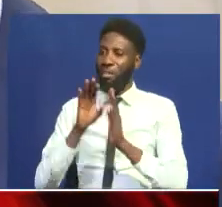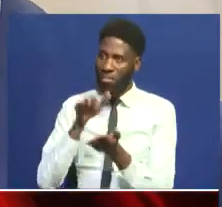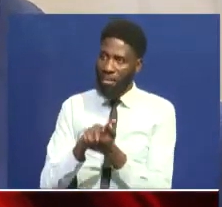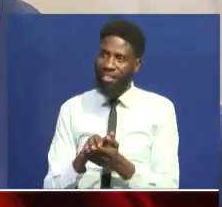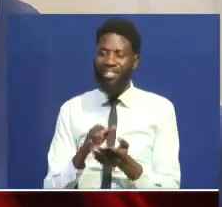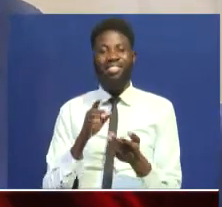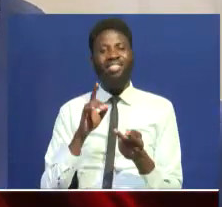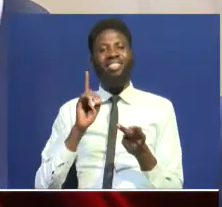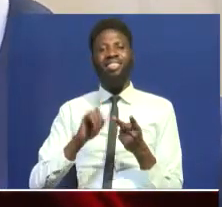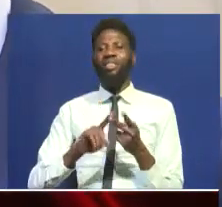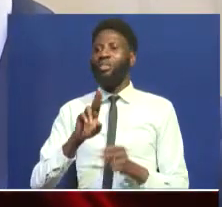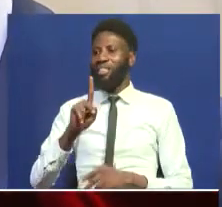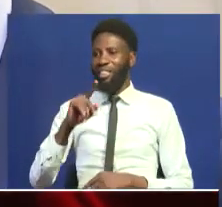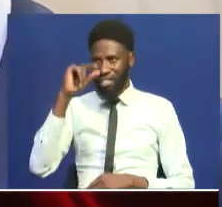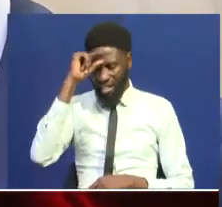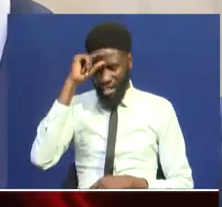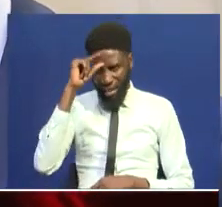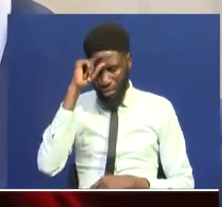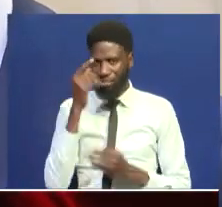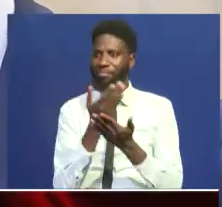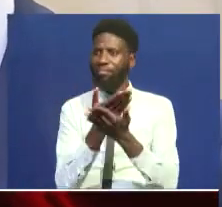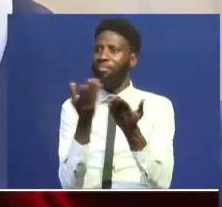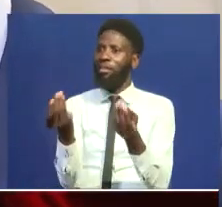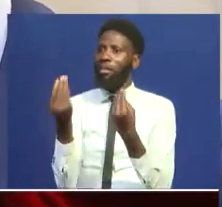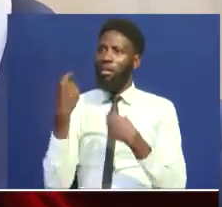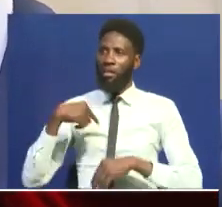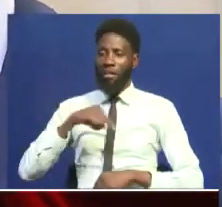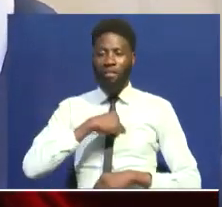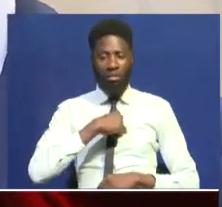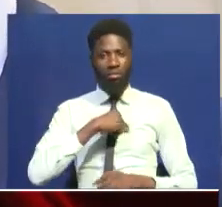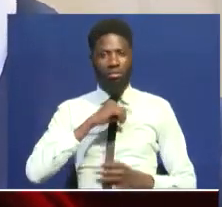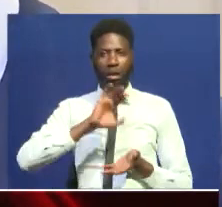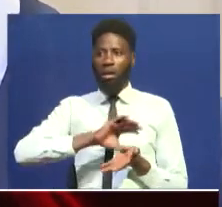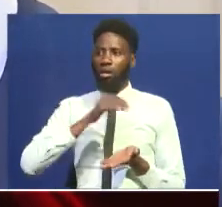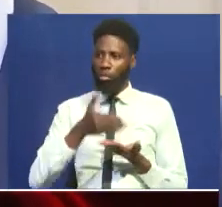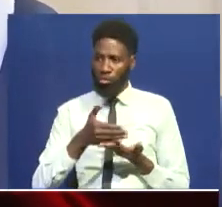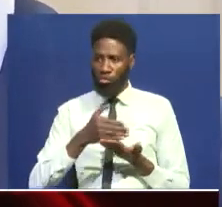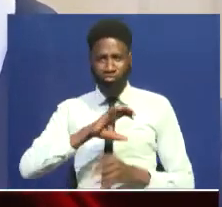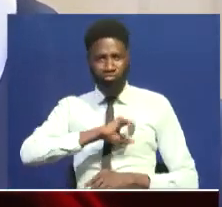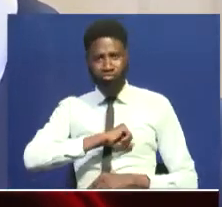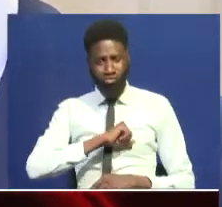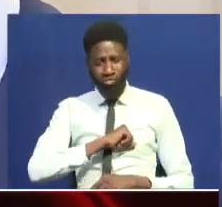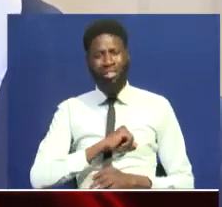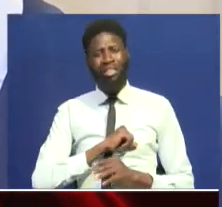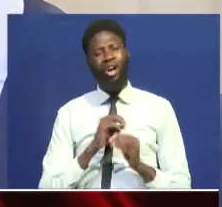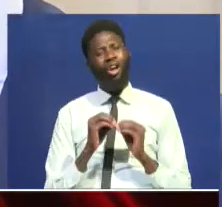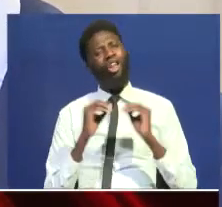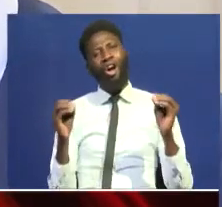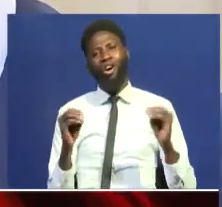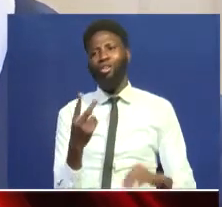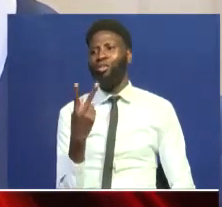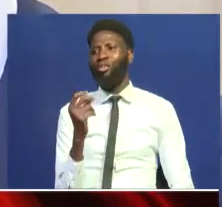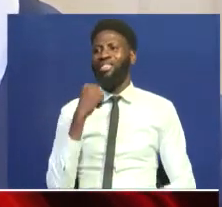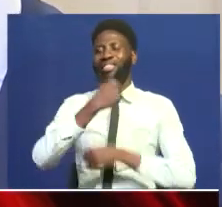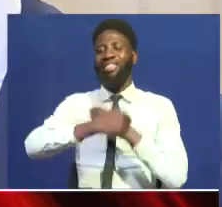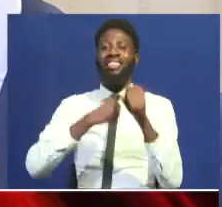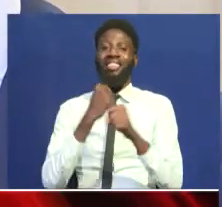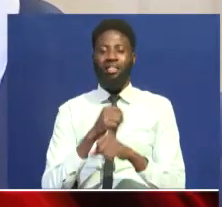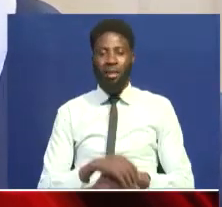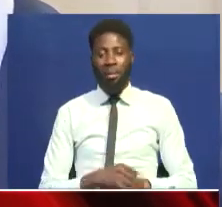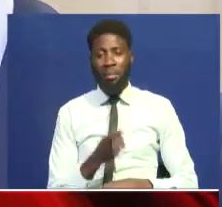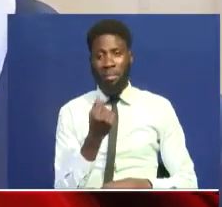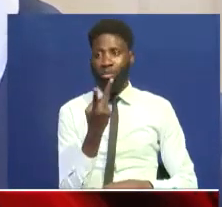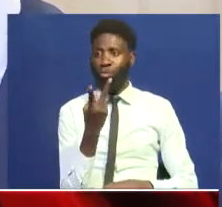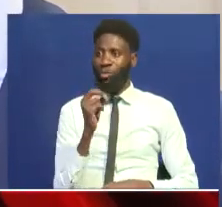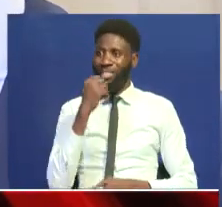and Cardano Development have given us patient capital. So, you know, this is up to 20-year money, and it's that 20-year money we're using